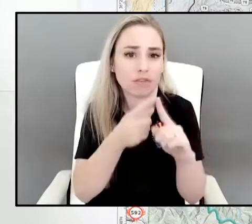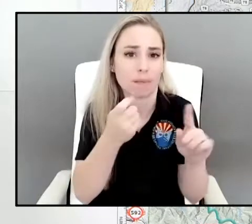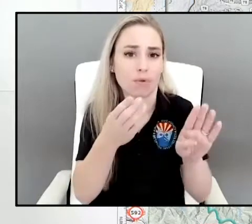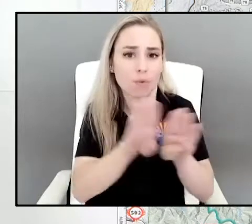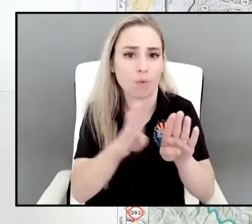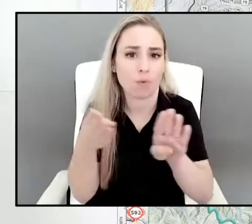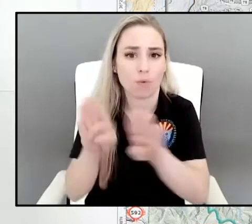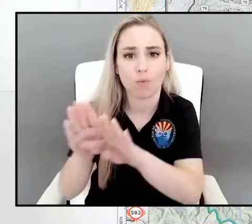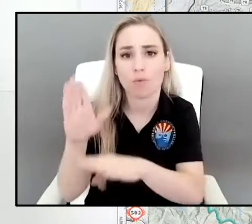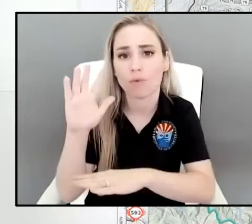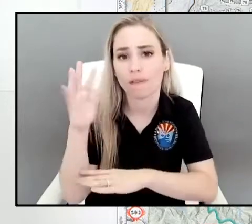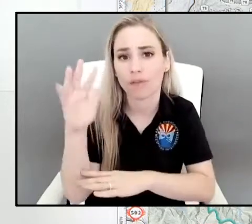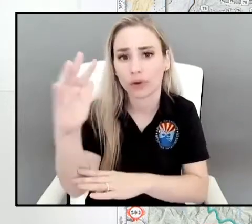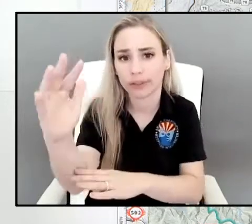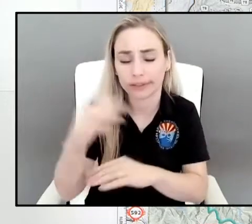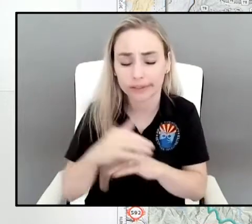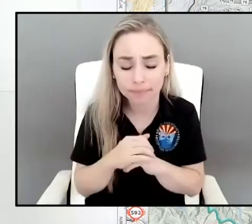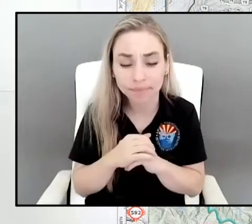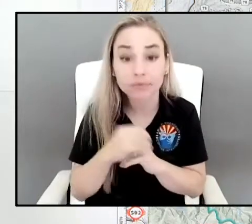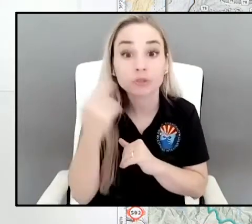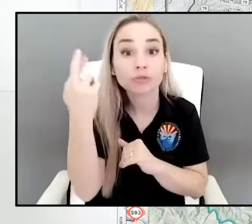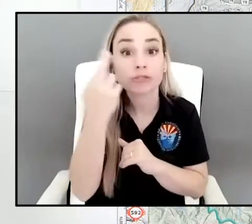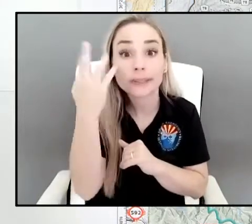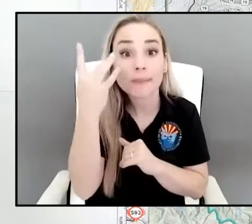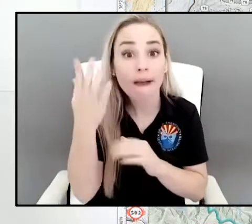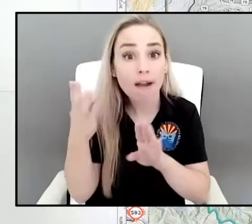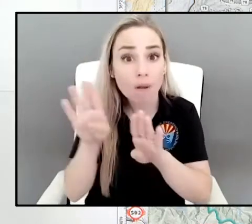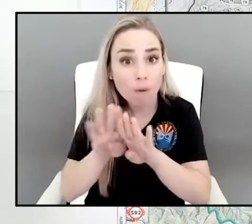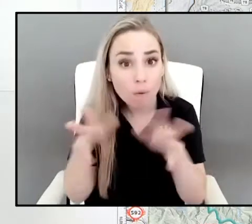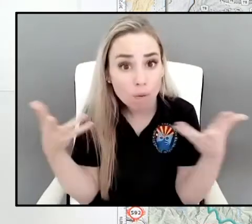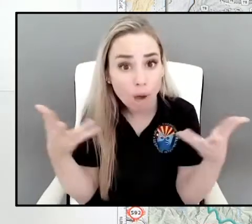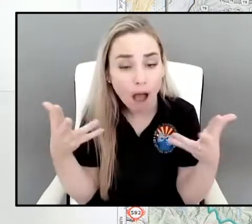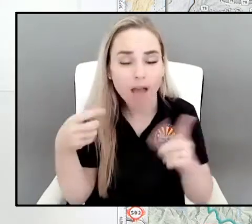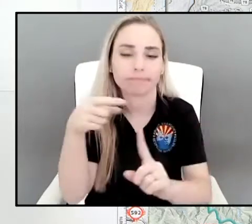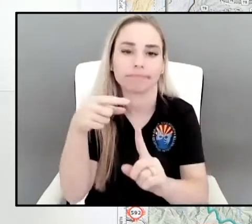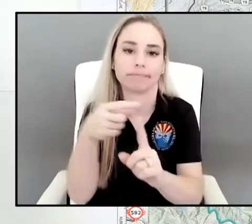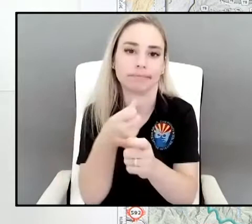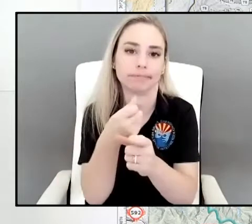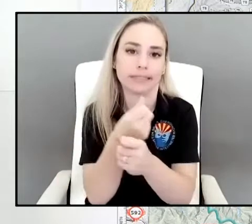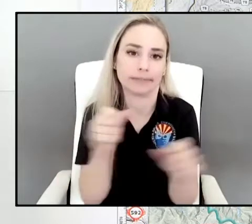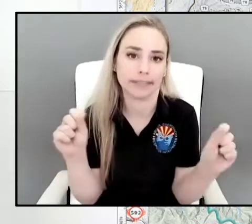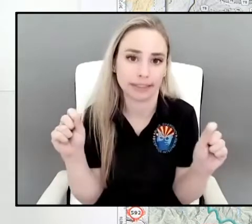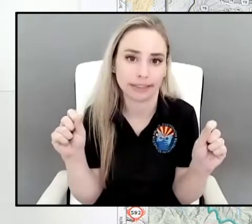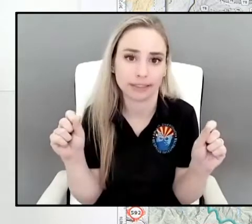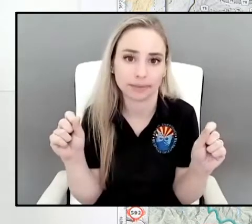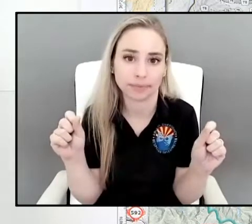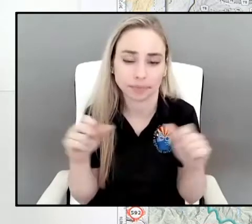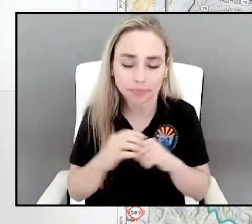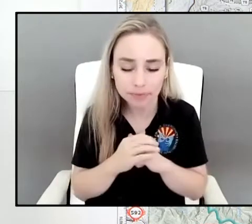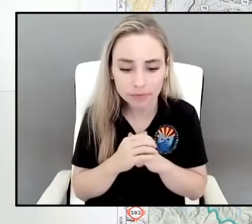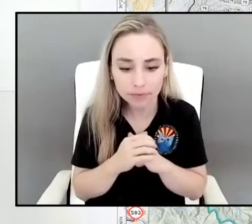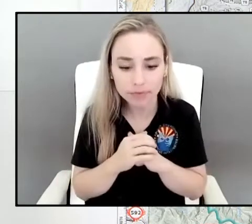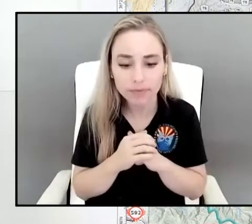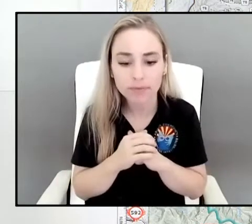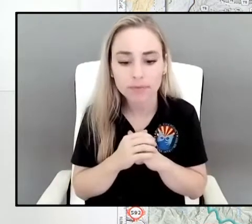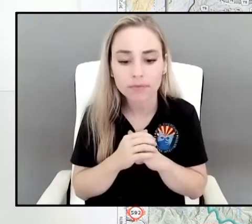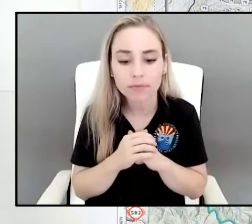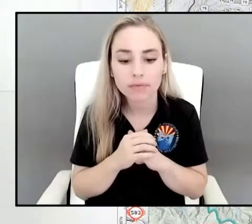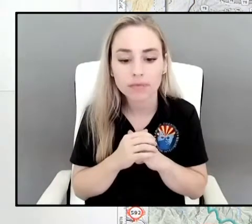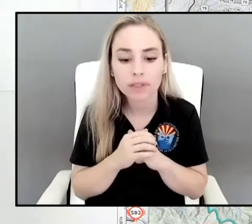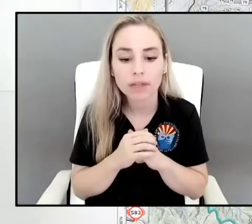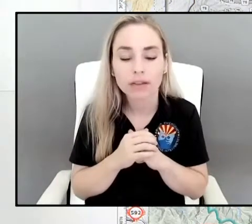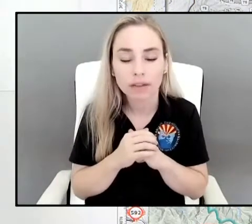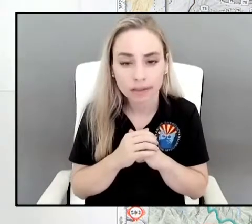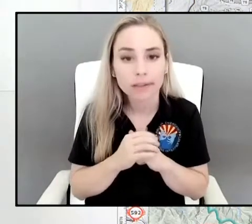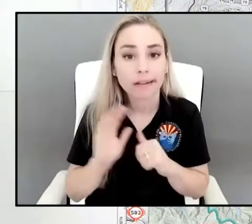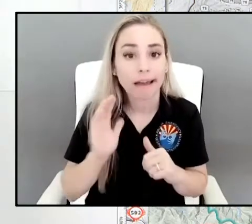The reason for those impacts have, of course, been about safety and how, the Forest Service mission is to provide